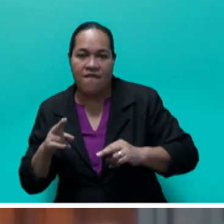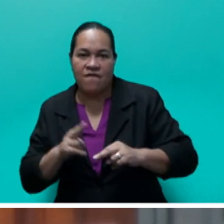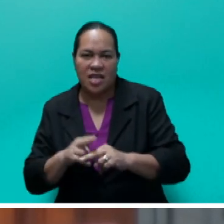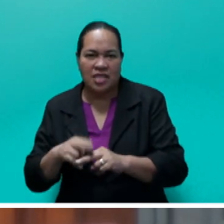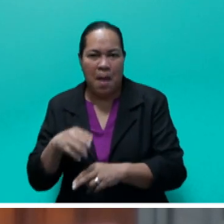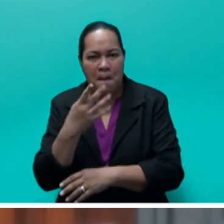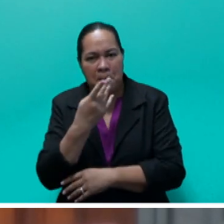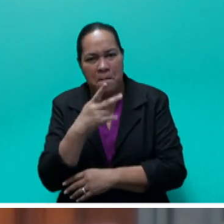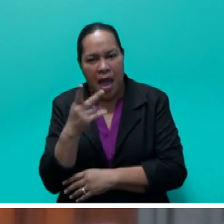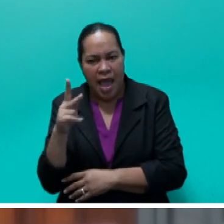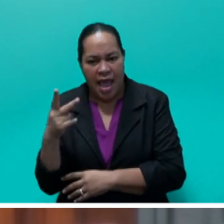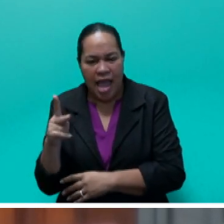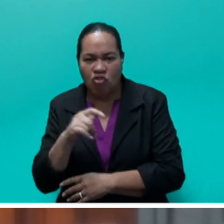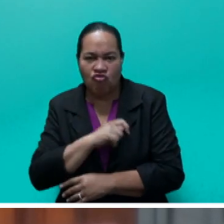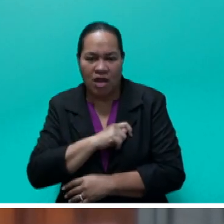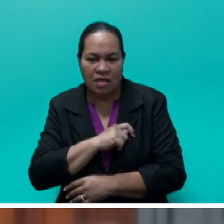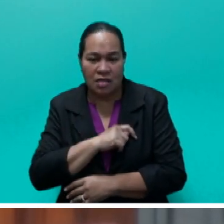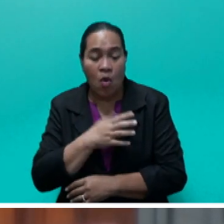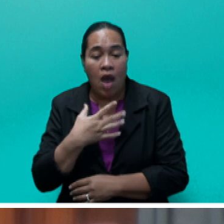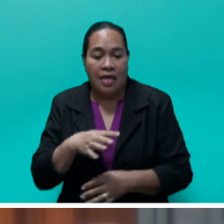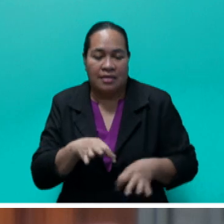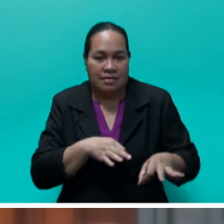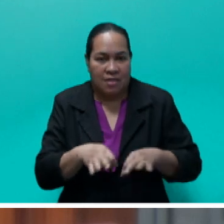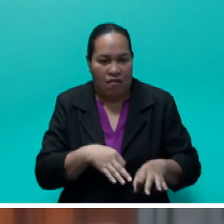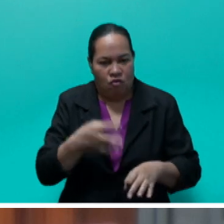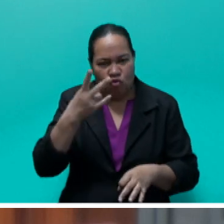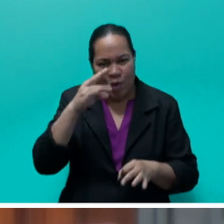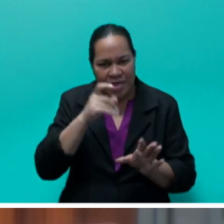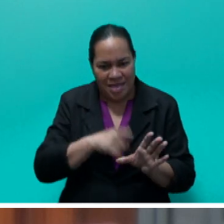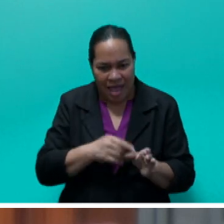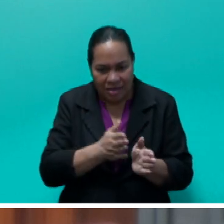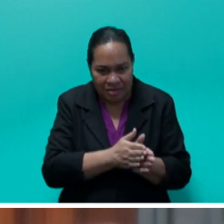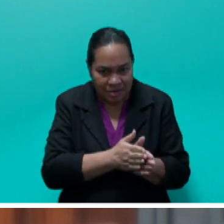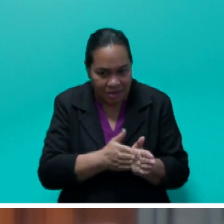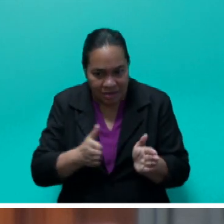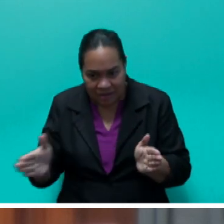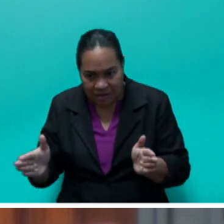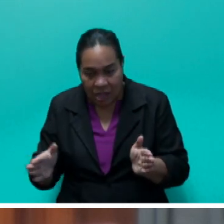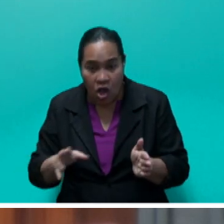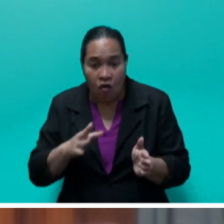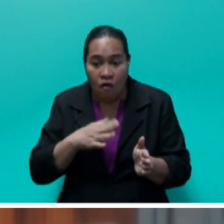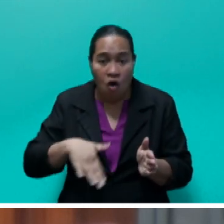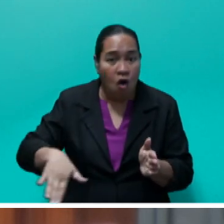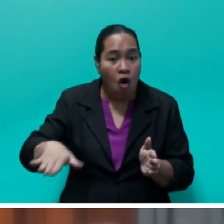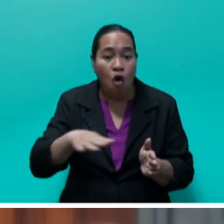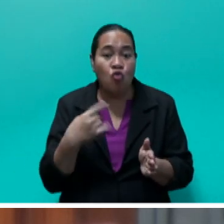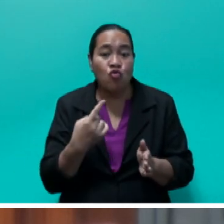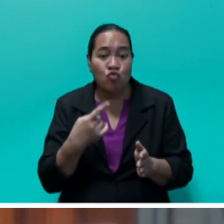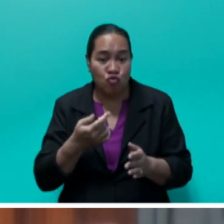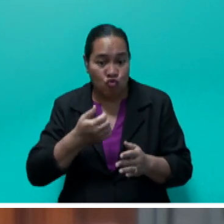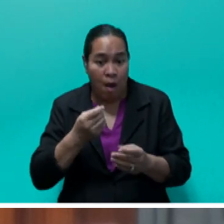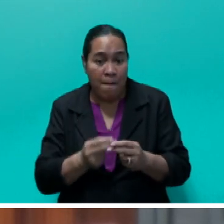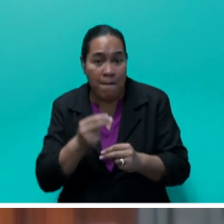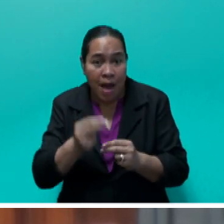developing a 20-year forest management plan with a vesting schedule for all pine scheme in the Maritime